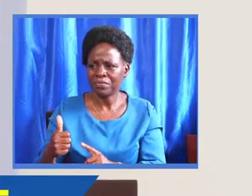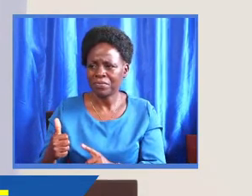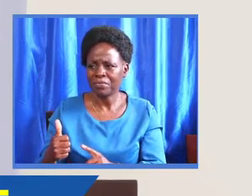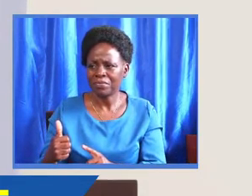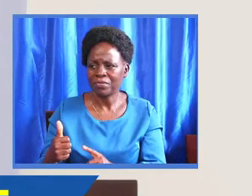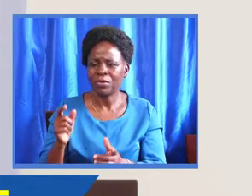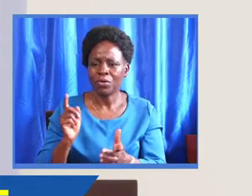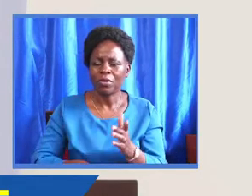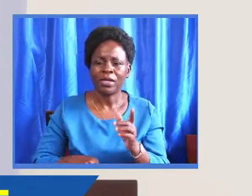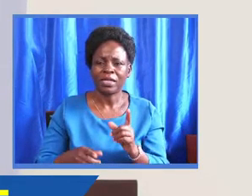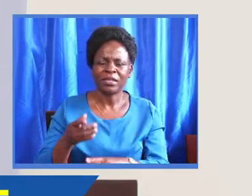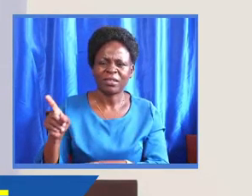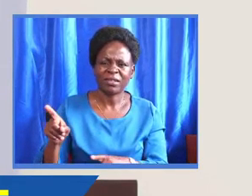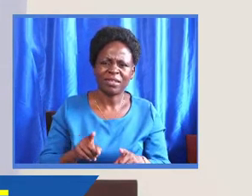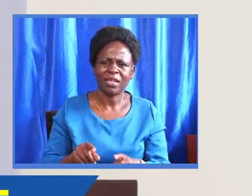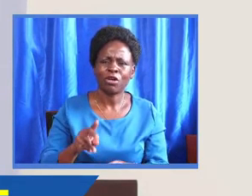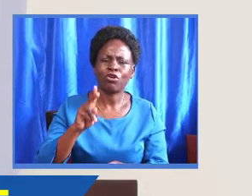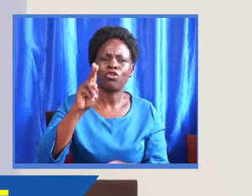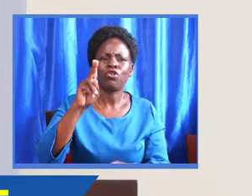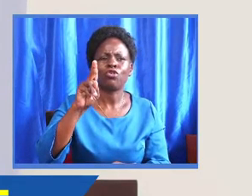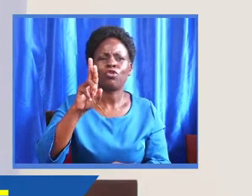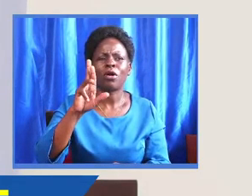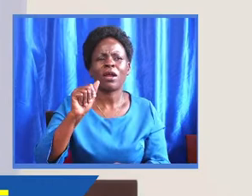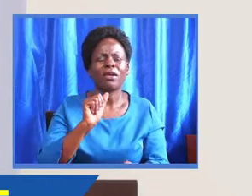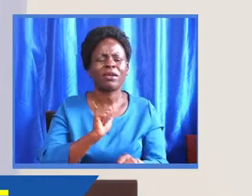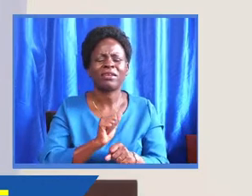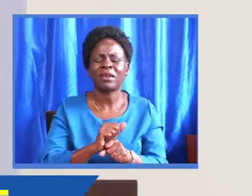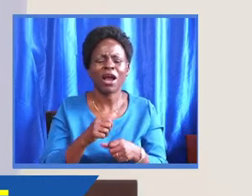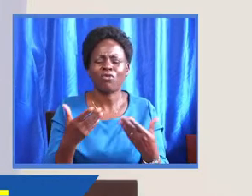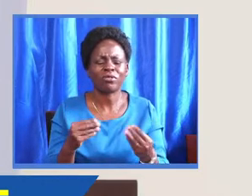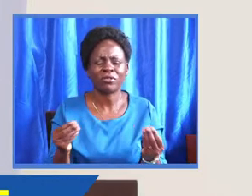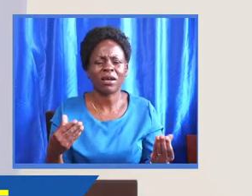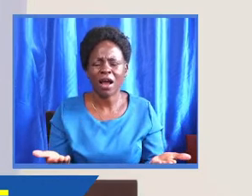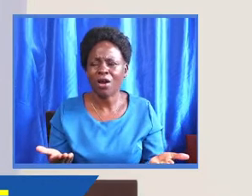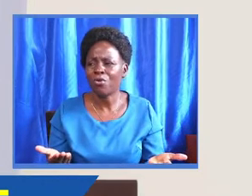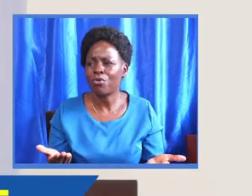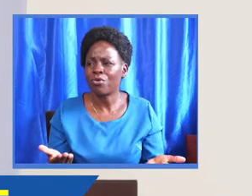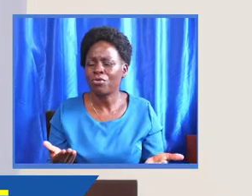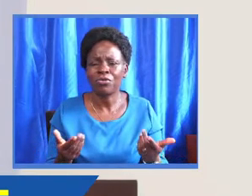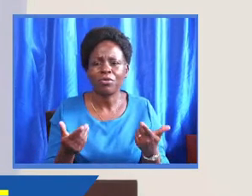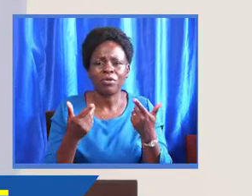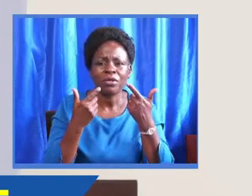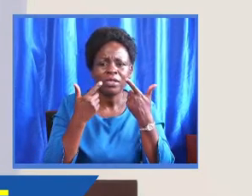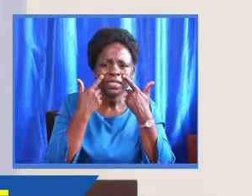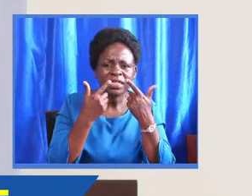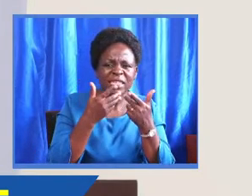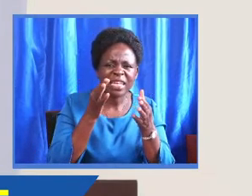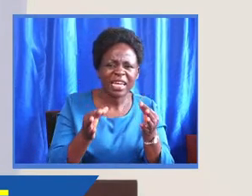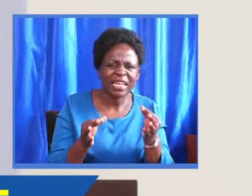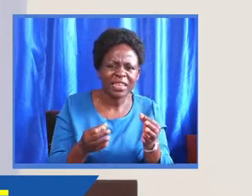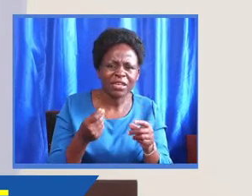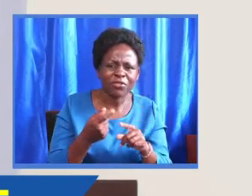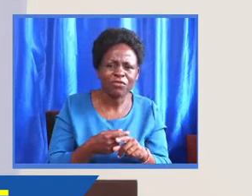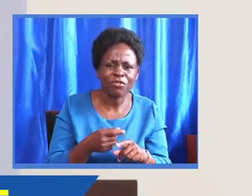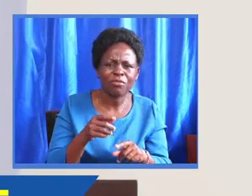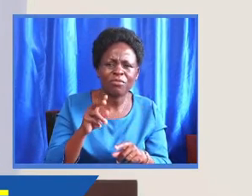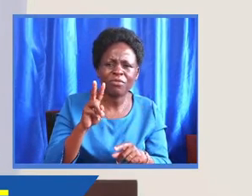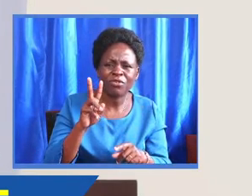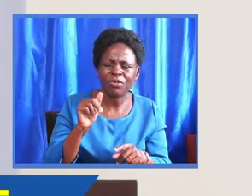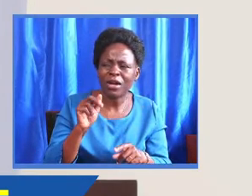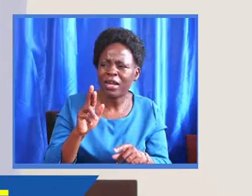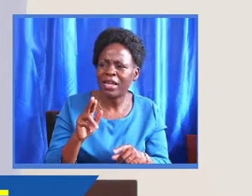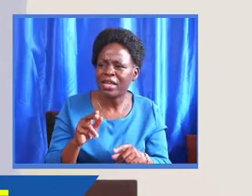field. So where is URA intervention in this? We have not seen anything coming out from you. Tenants are